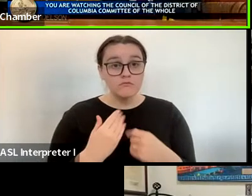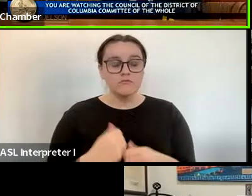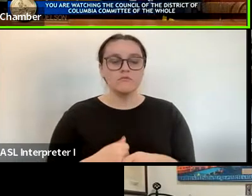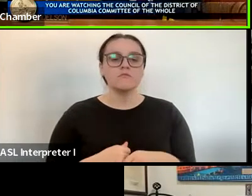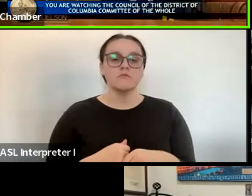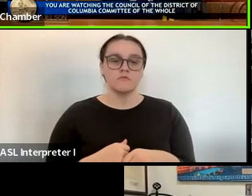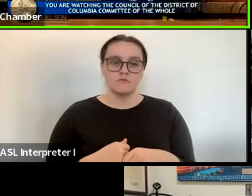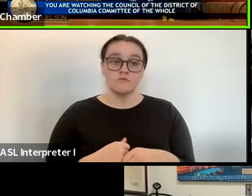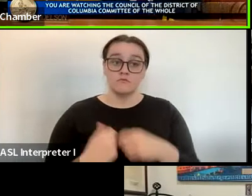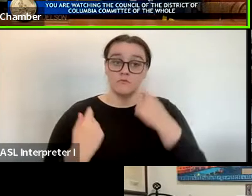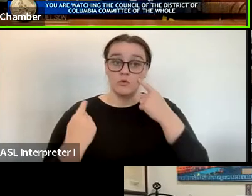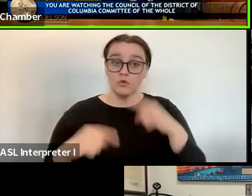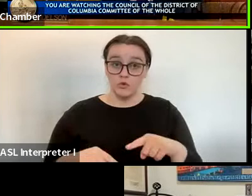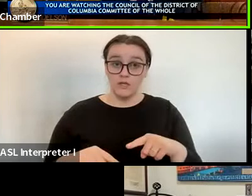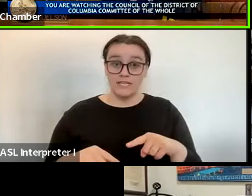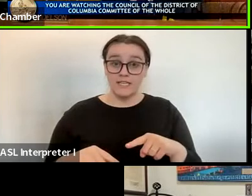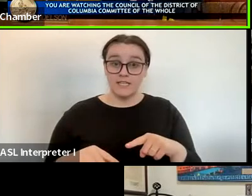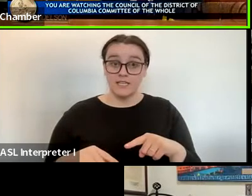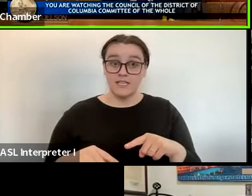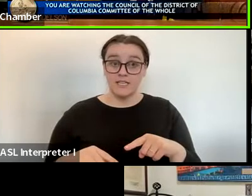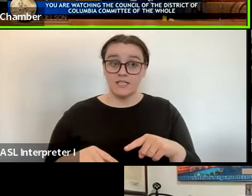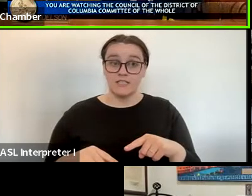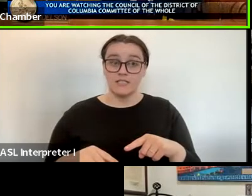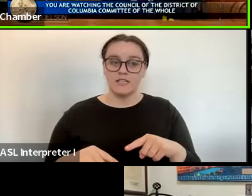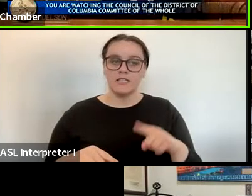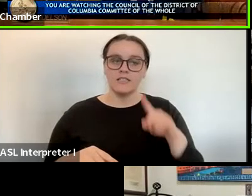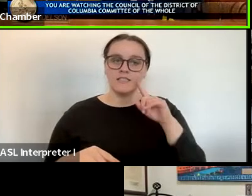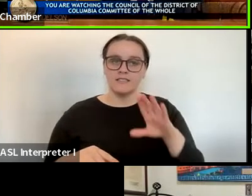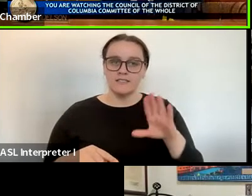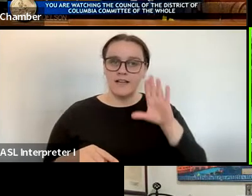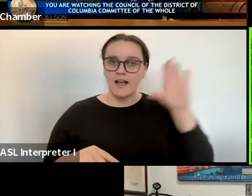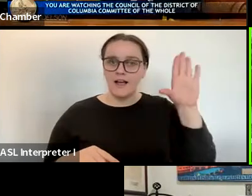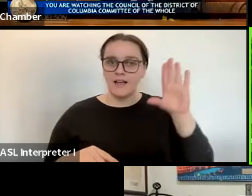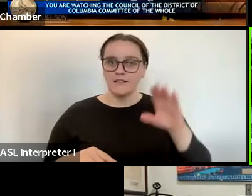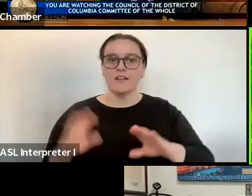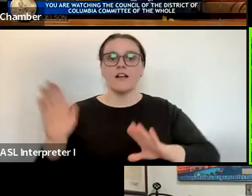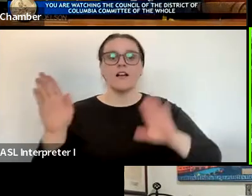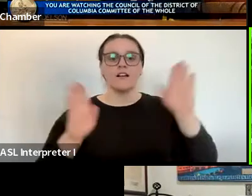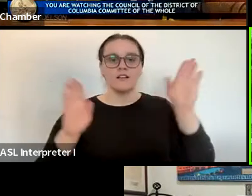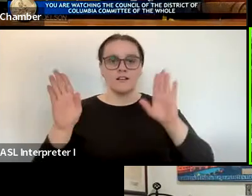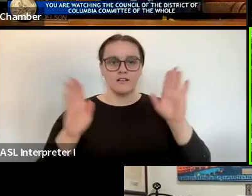All those in favor of the motion to waive the reading, say aye. Aye.